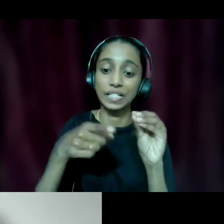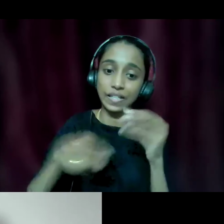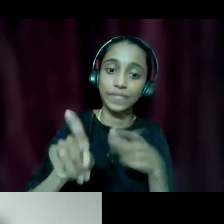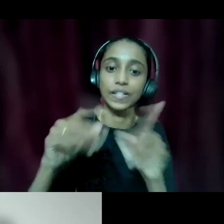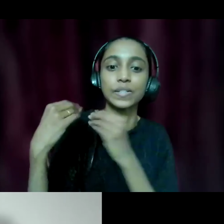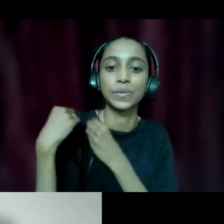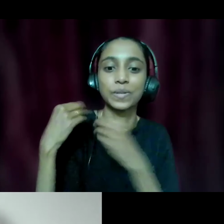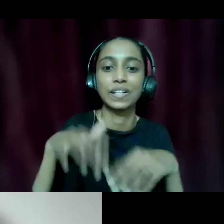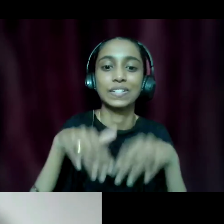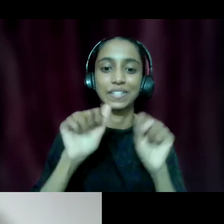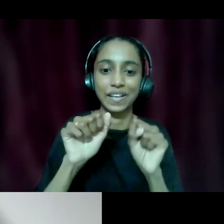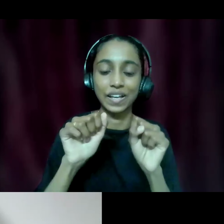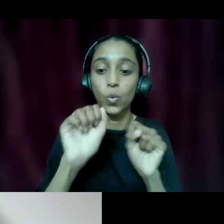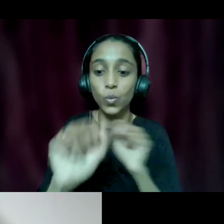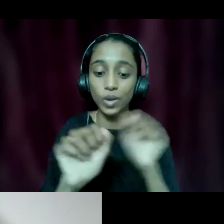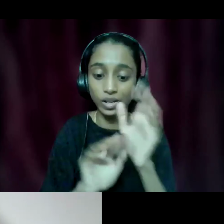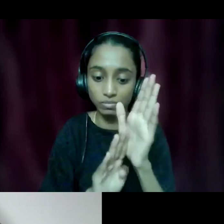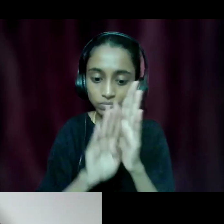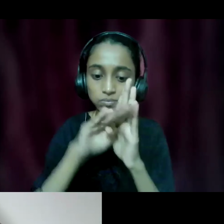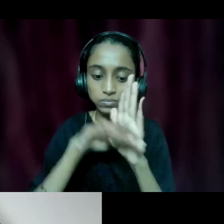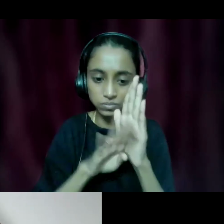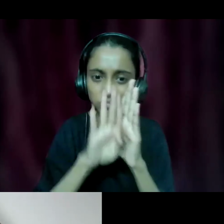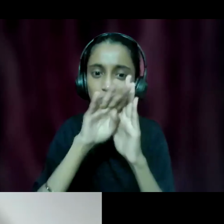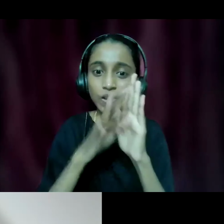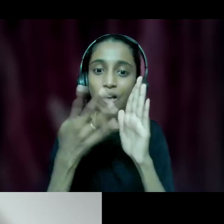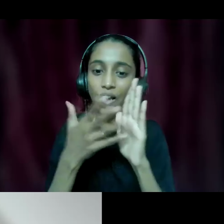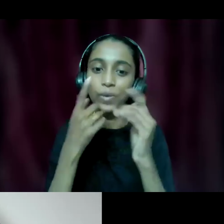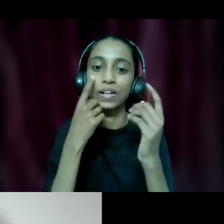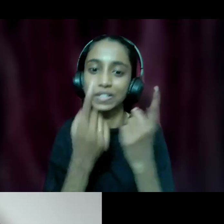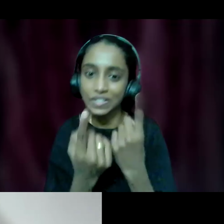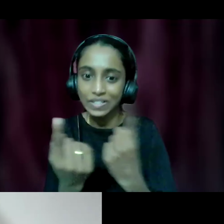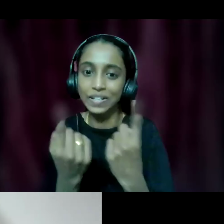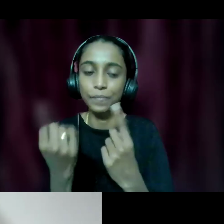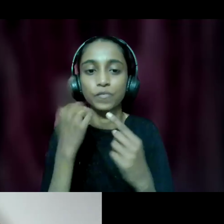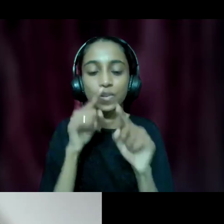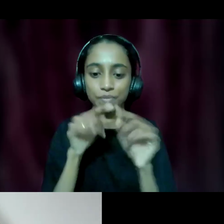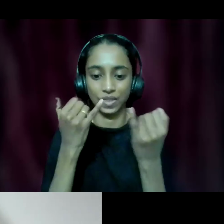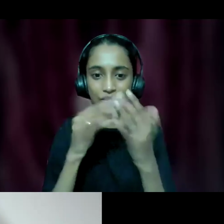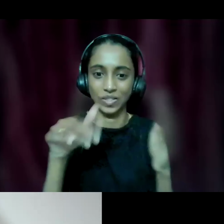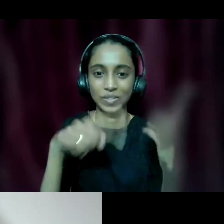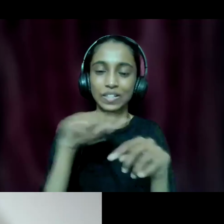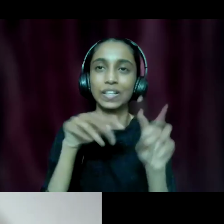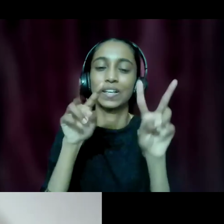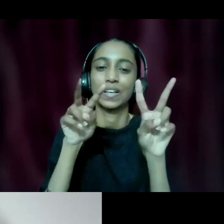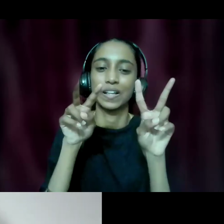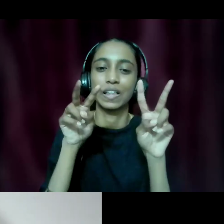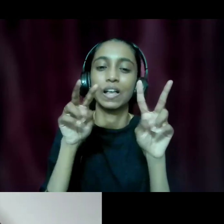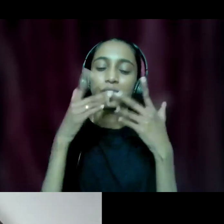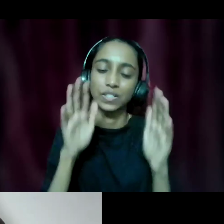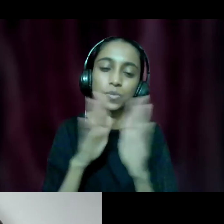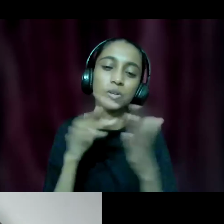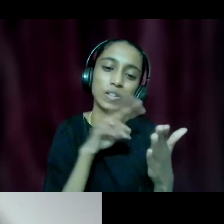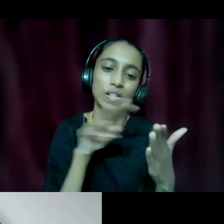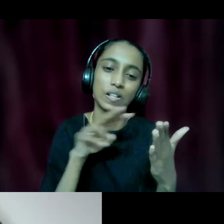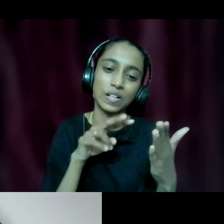by reflecting on their progress. You know, so far students just read and I know they